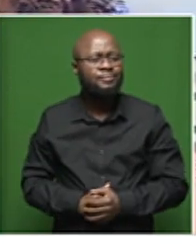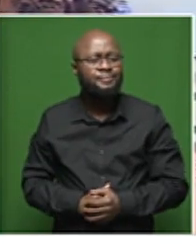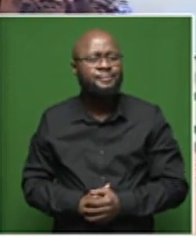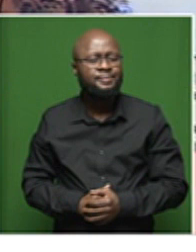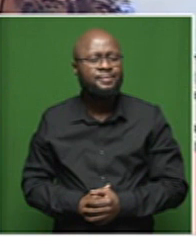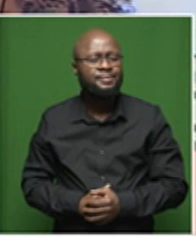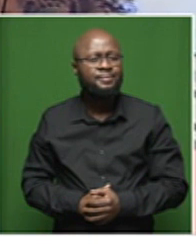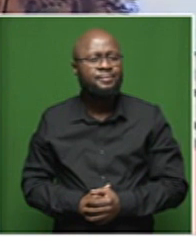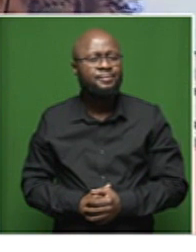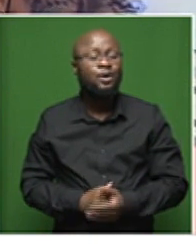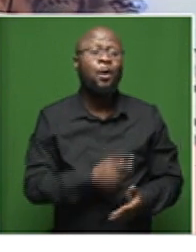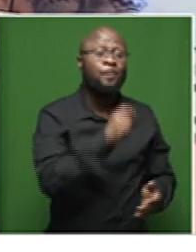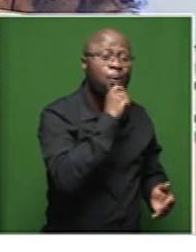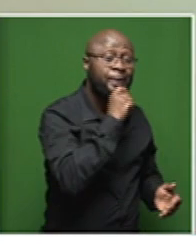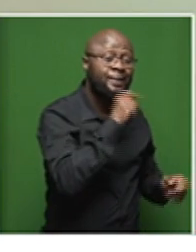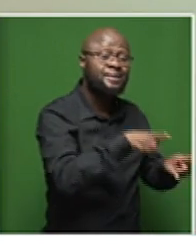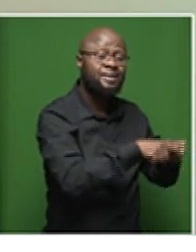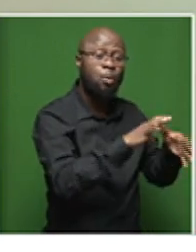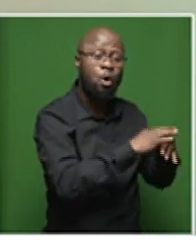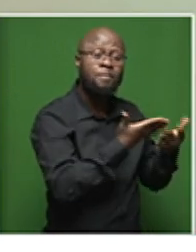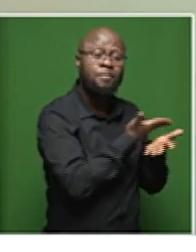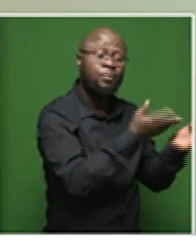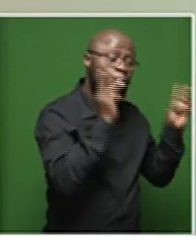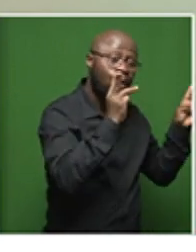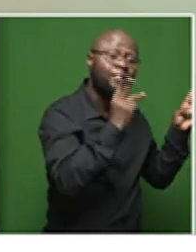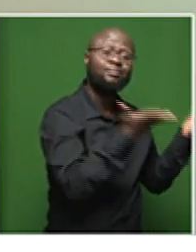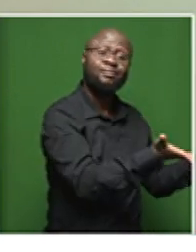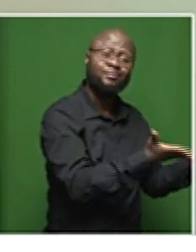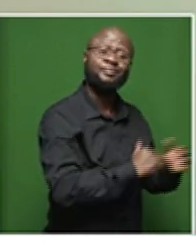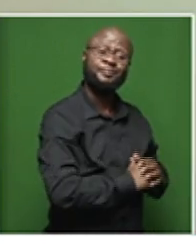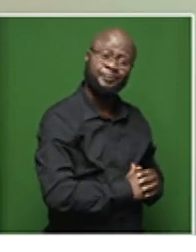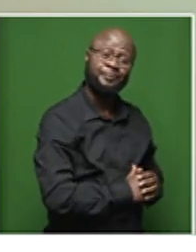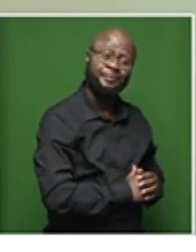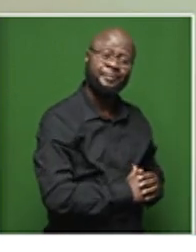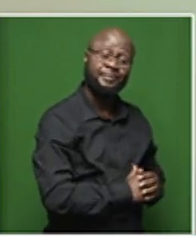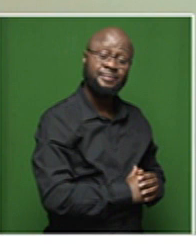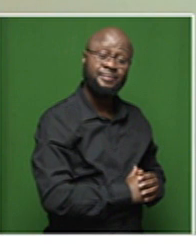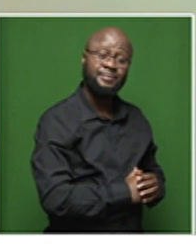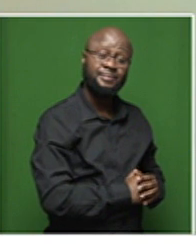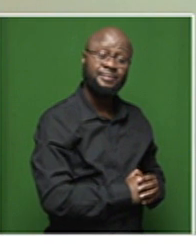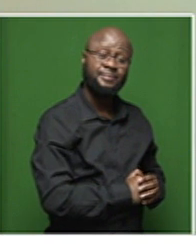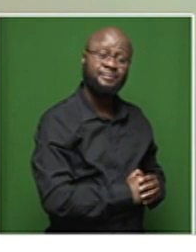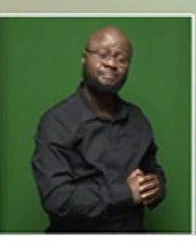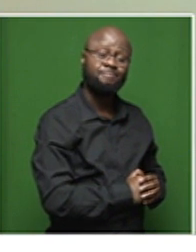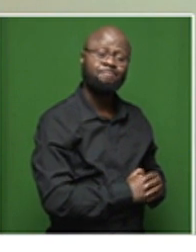Firstly, good morning to you and the viewers. We planned in having various